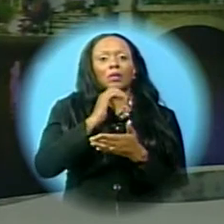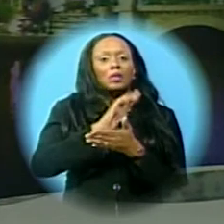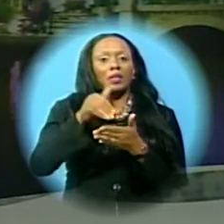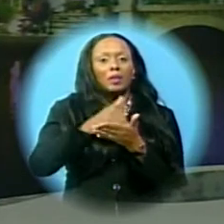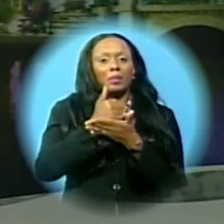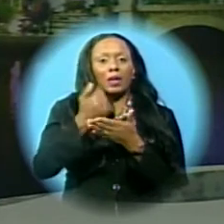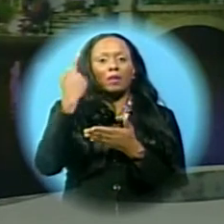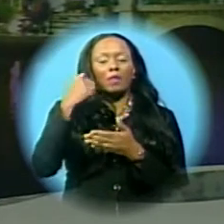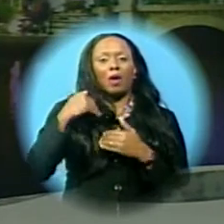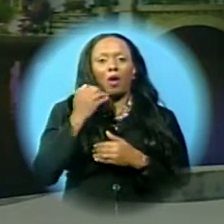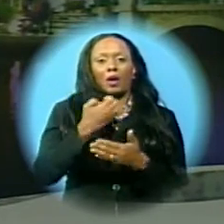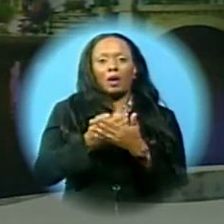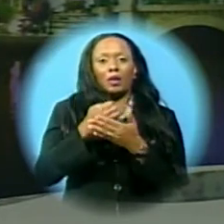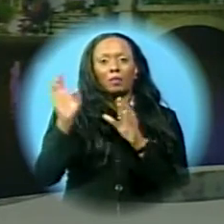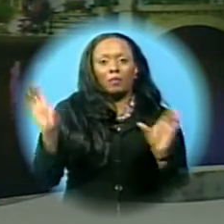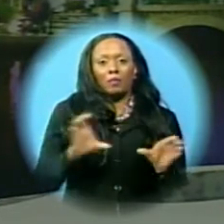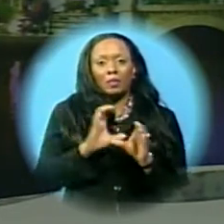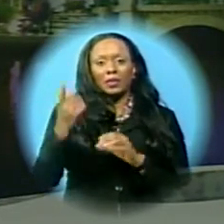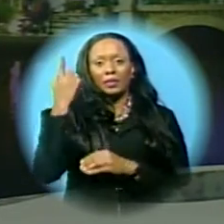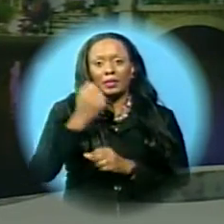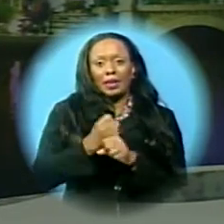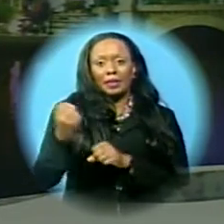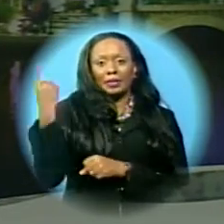performance for 2015.